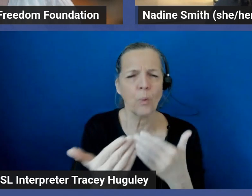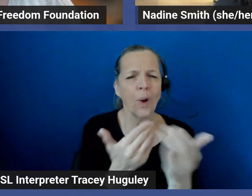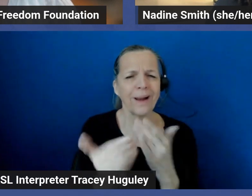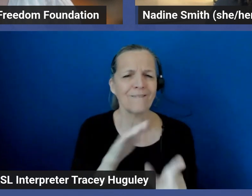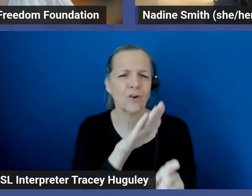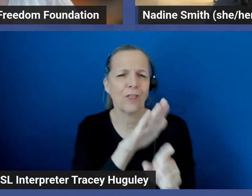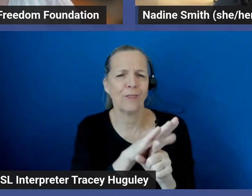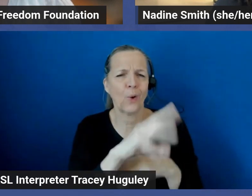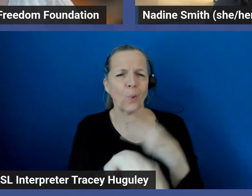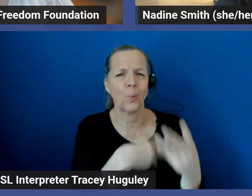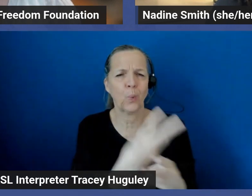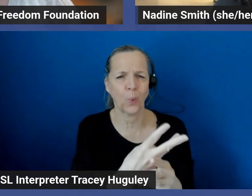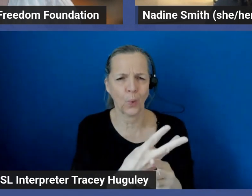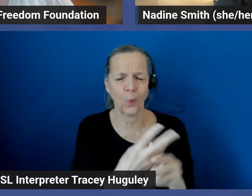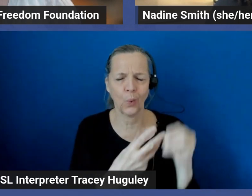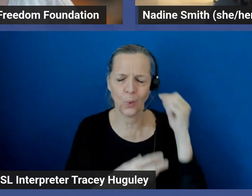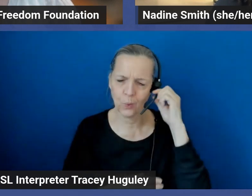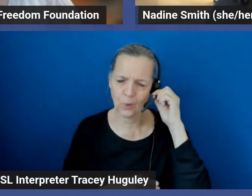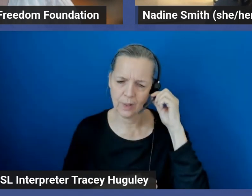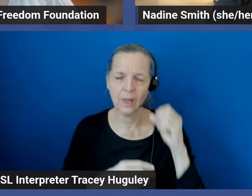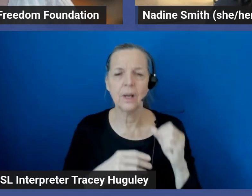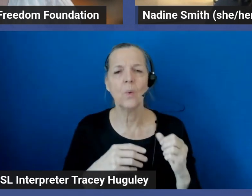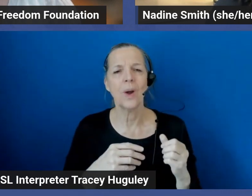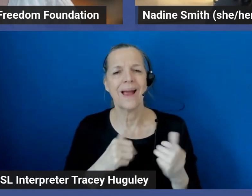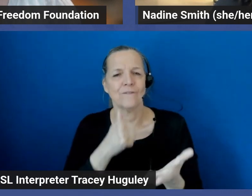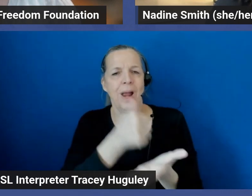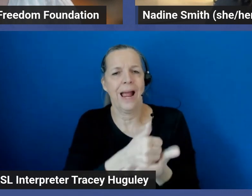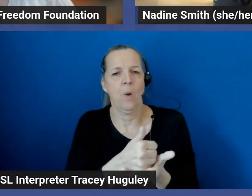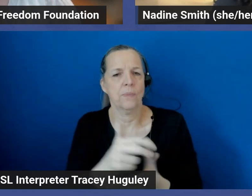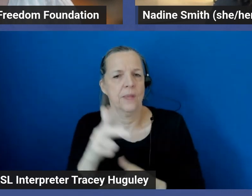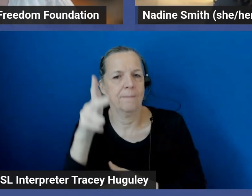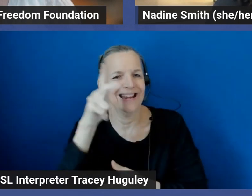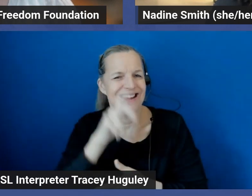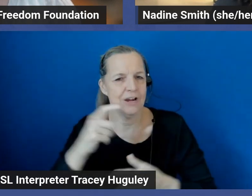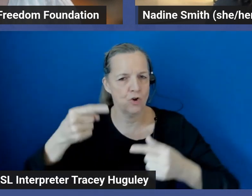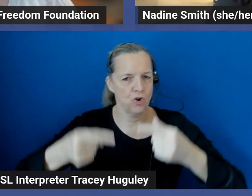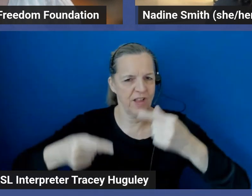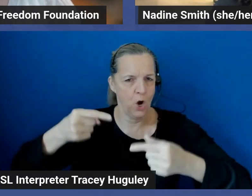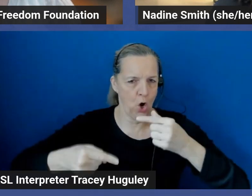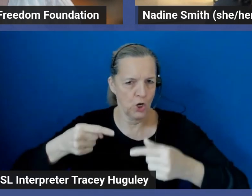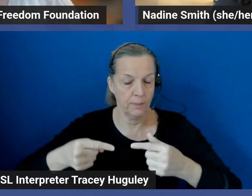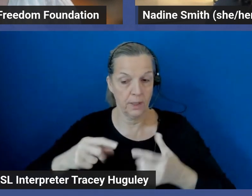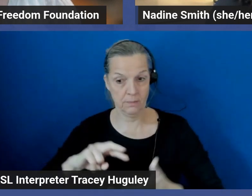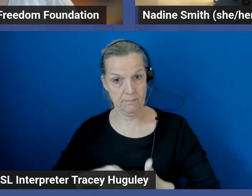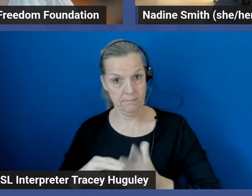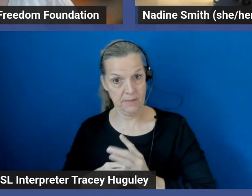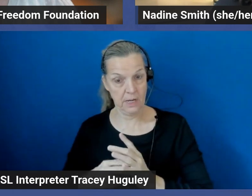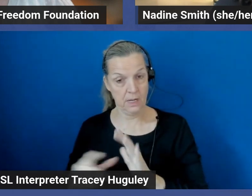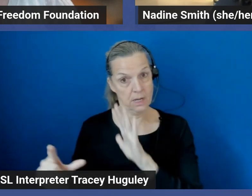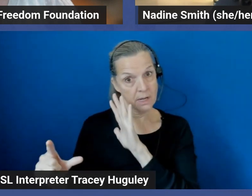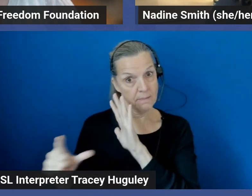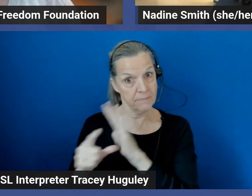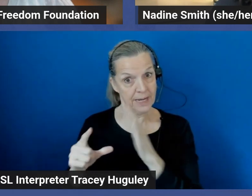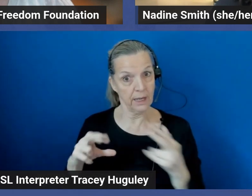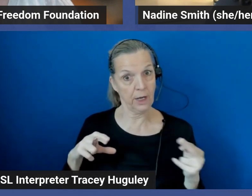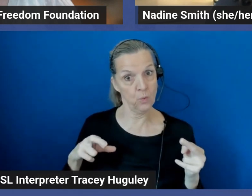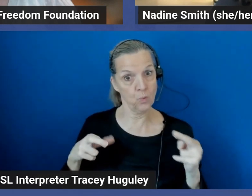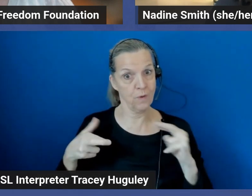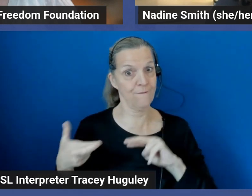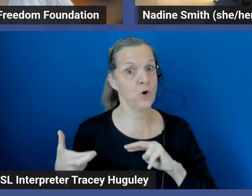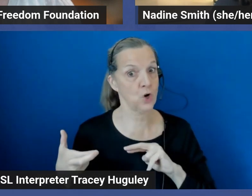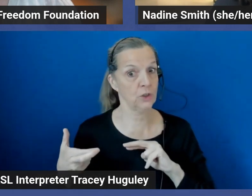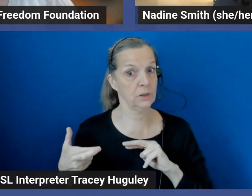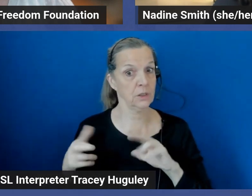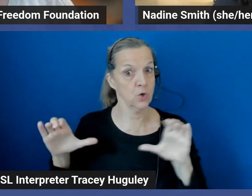world. We have to make them hear the argument. And it doesn't mean that they immediately reverse course and do the right thing,